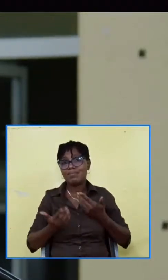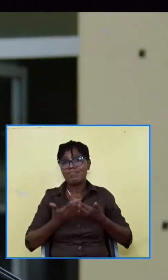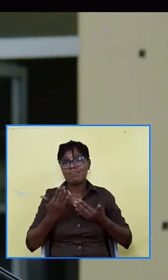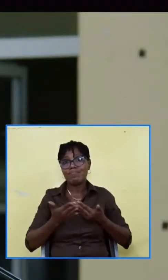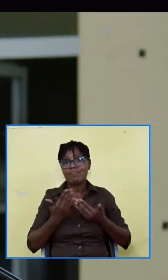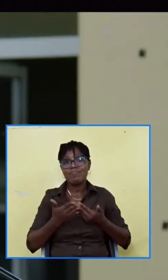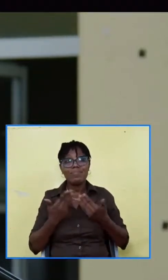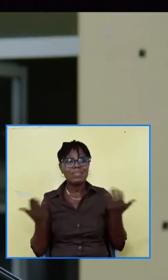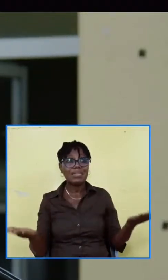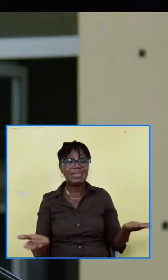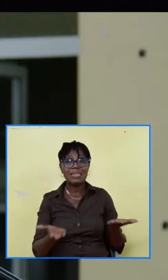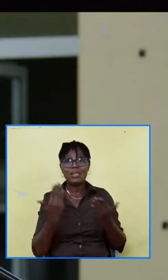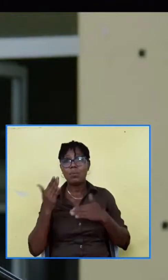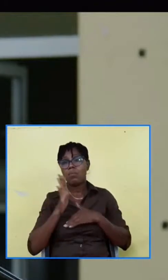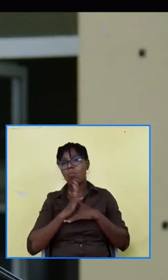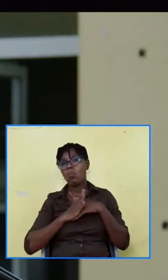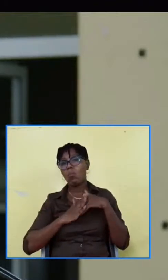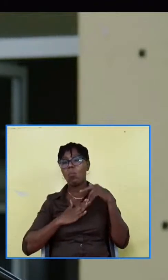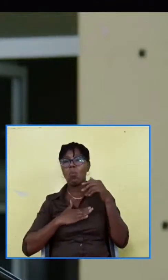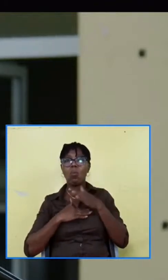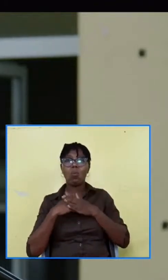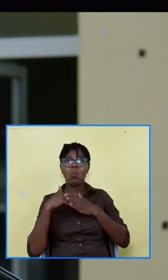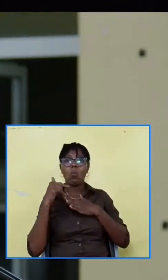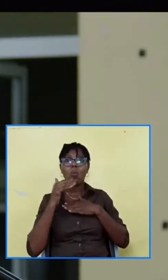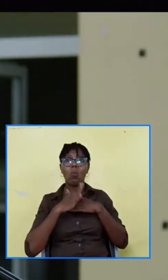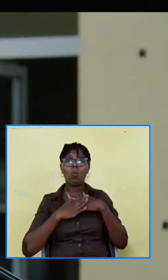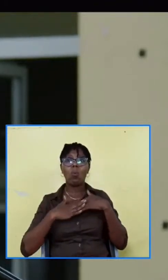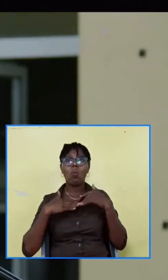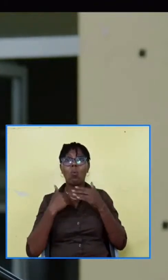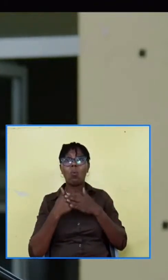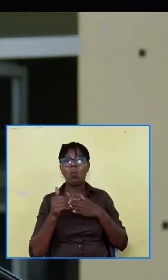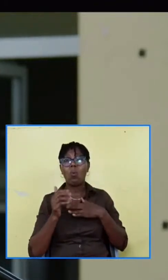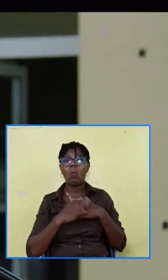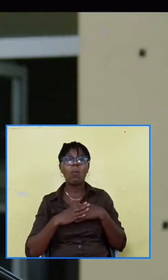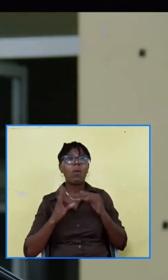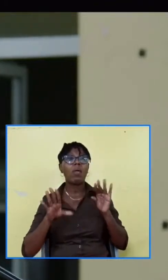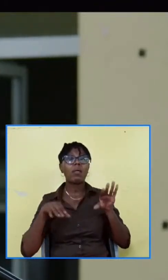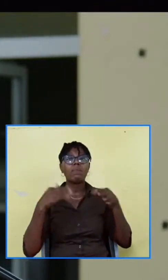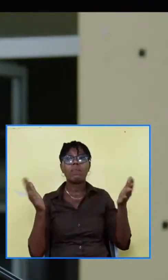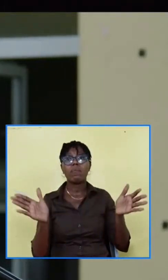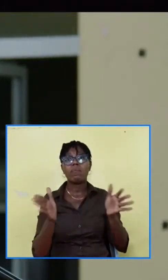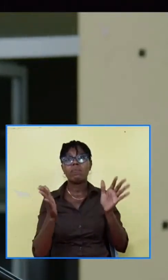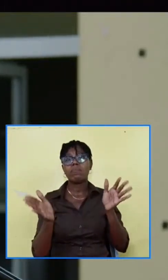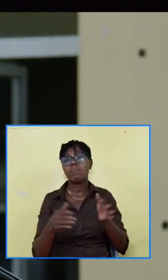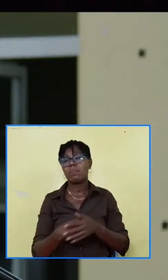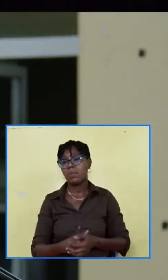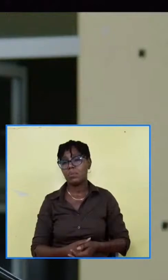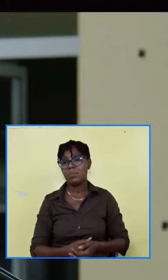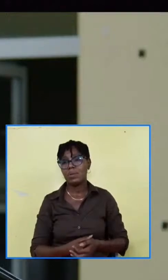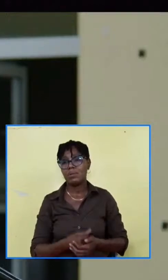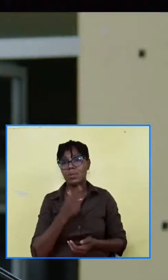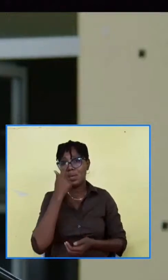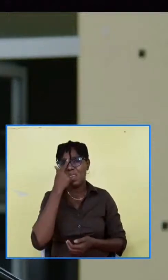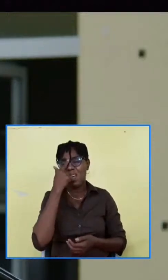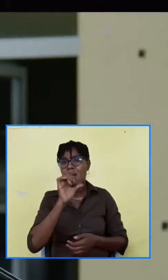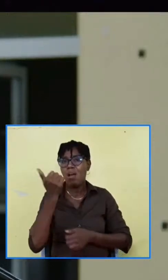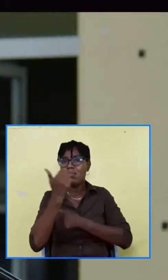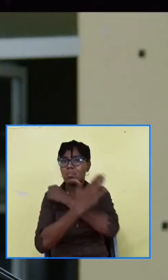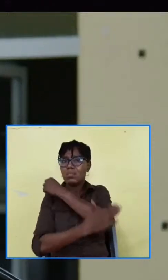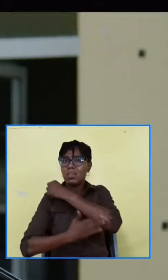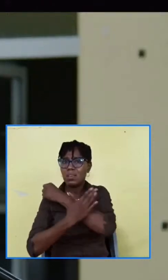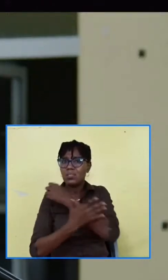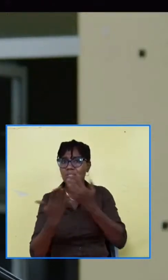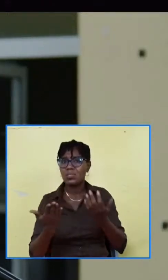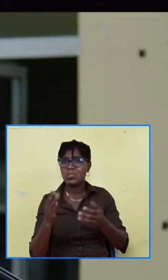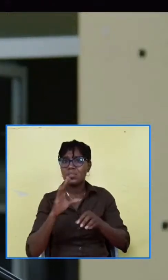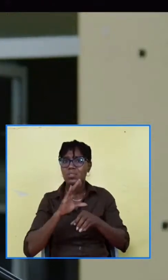pampered as Barbadians to believe that we should live the lifestyle that we live. You look around the Caribbean, they don't live the lifestyle that we live.